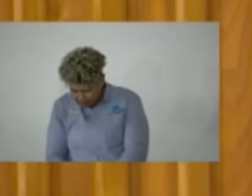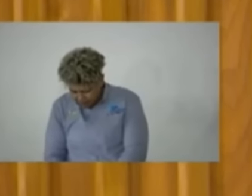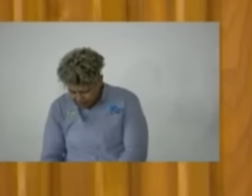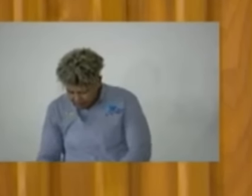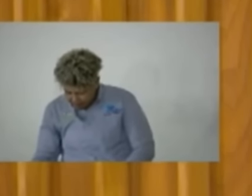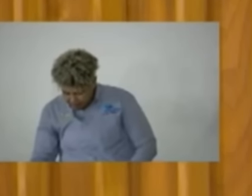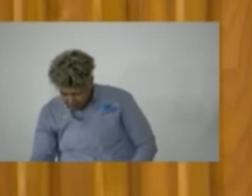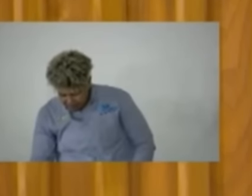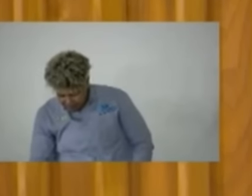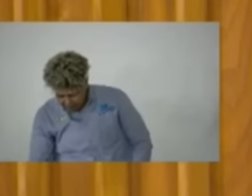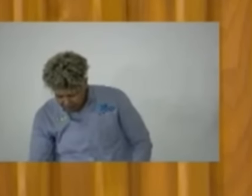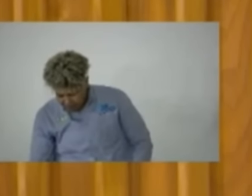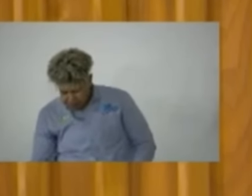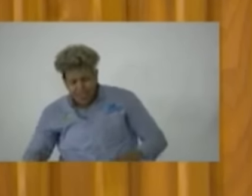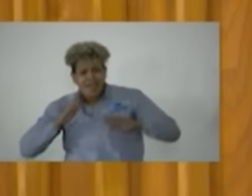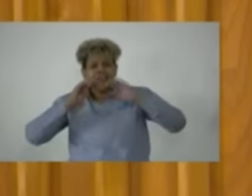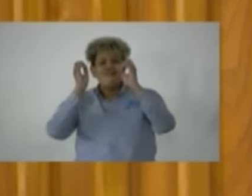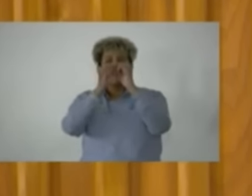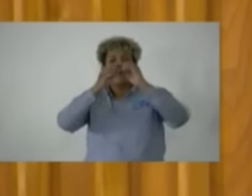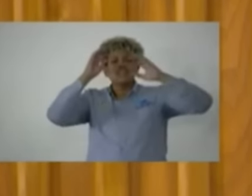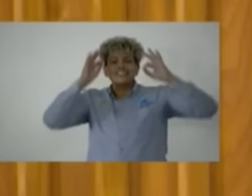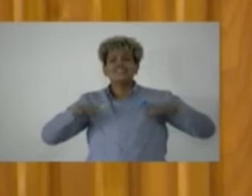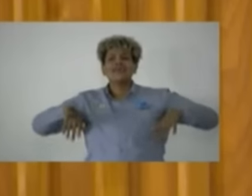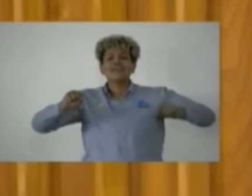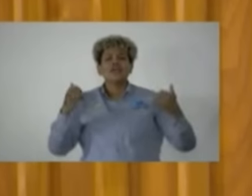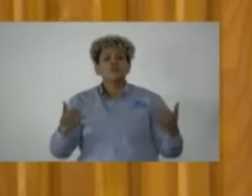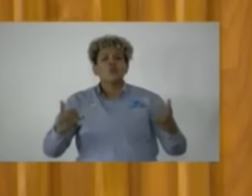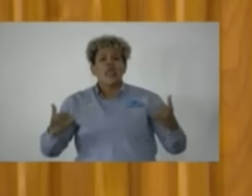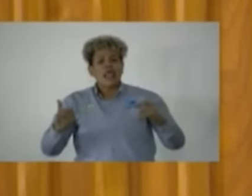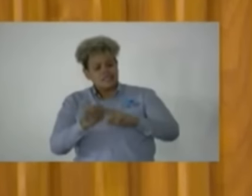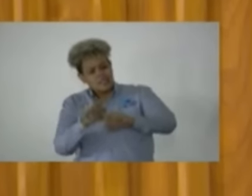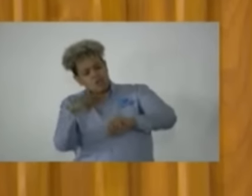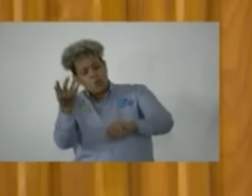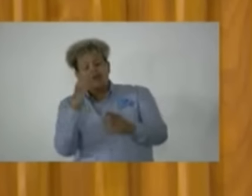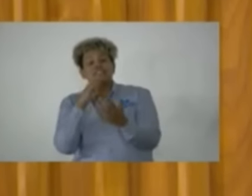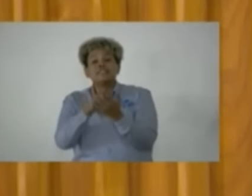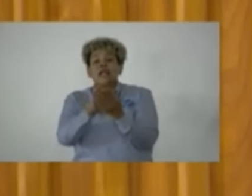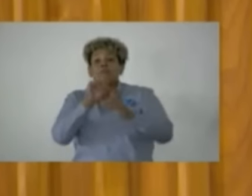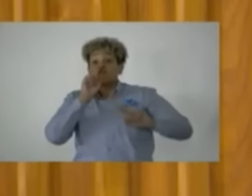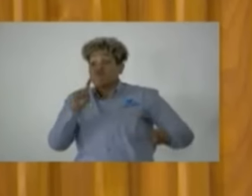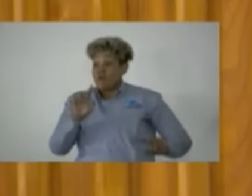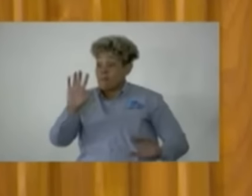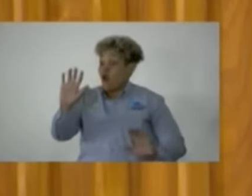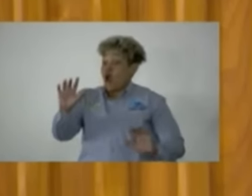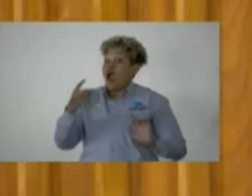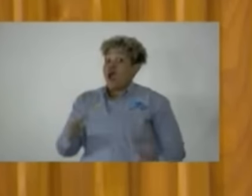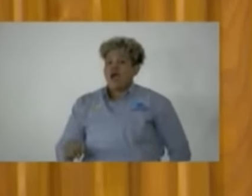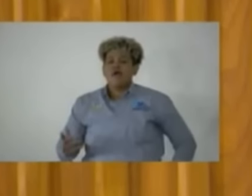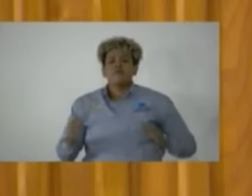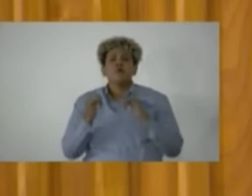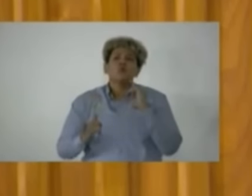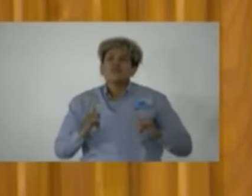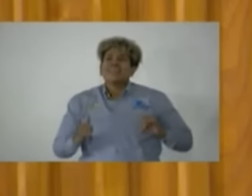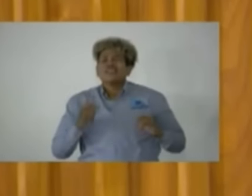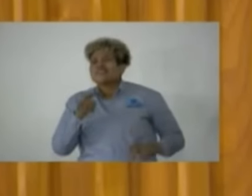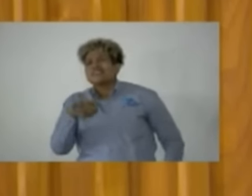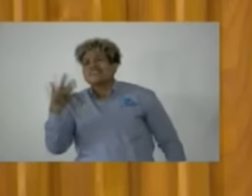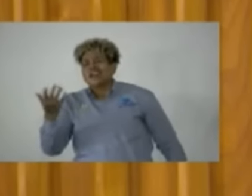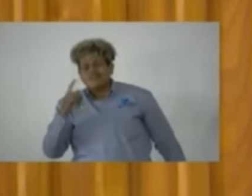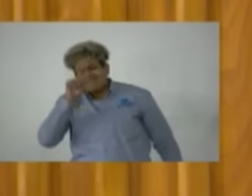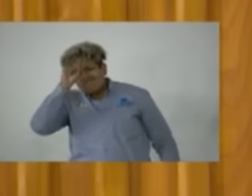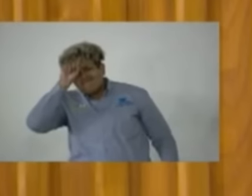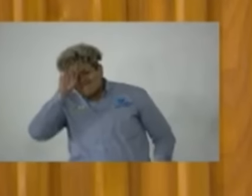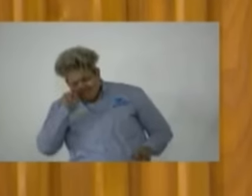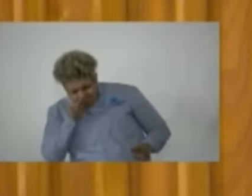further decision to today table the reports which are in